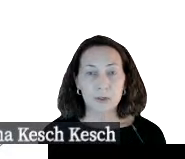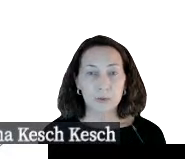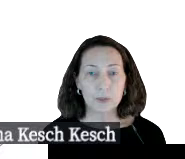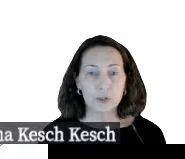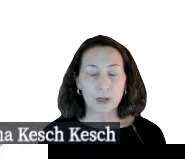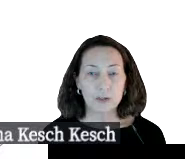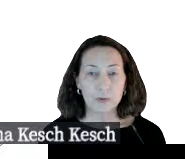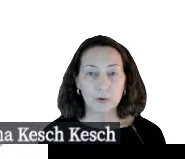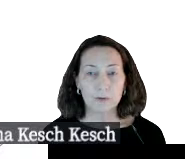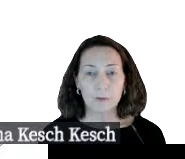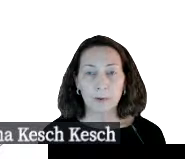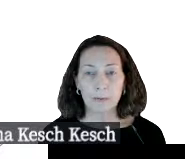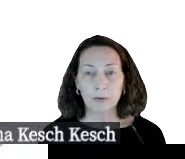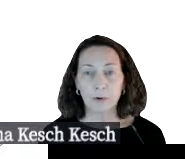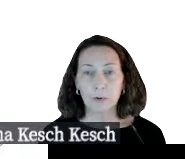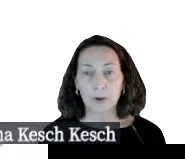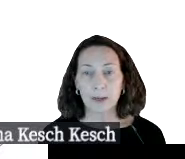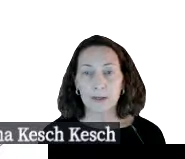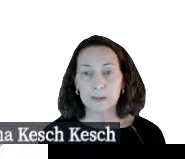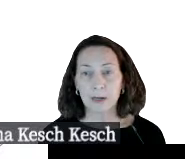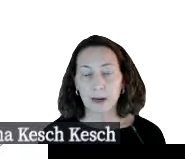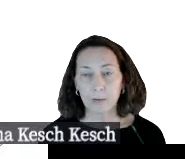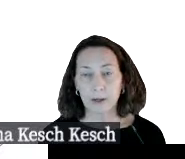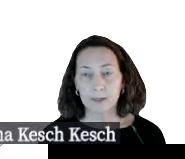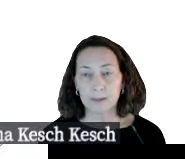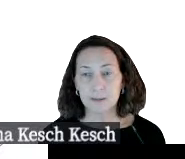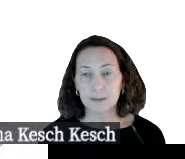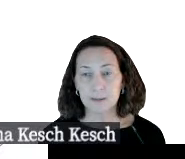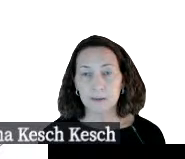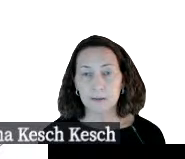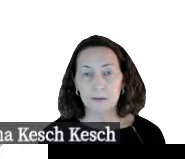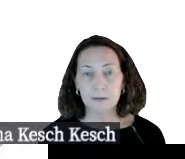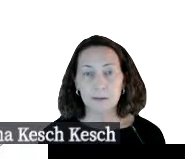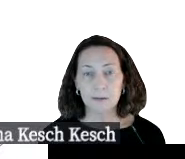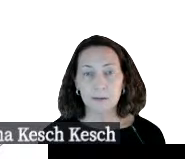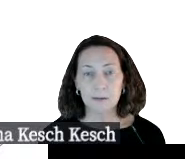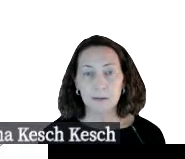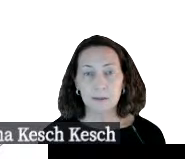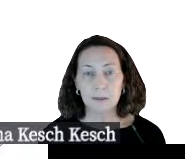Number 2, we changed the word from public roadway to highways.